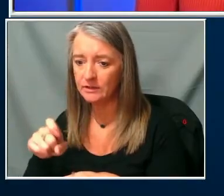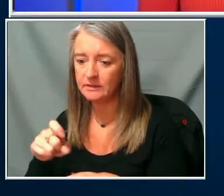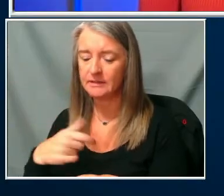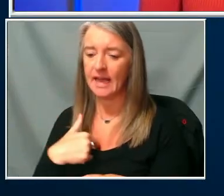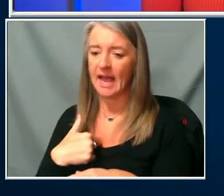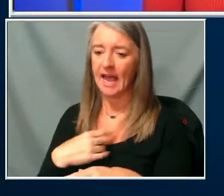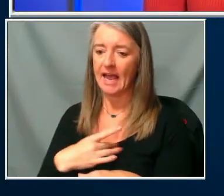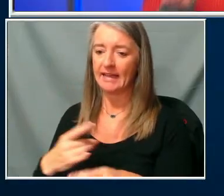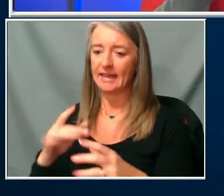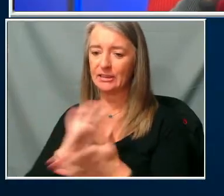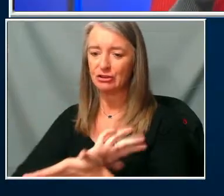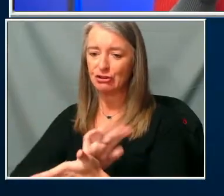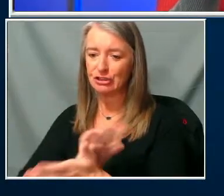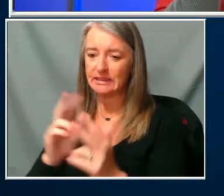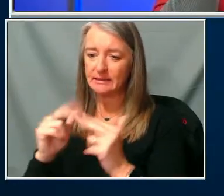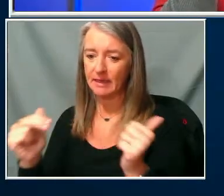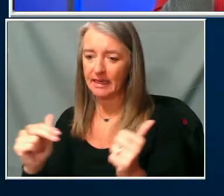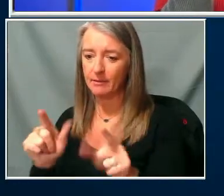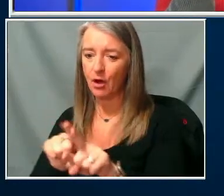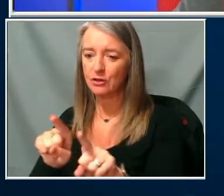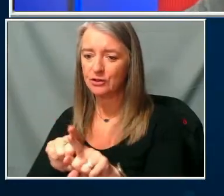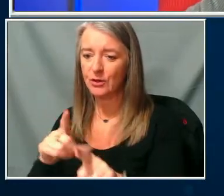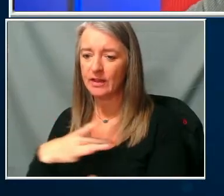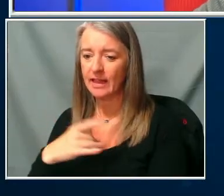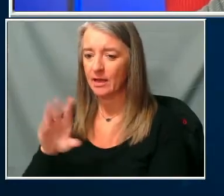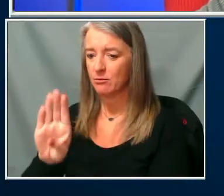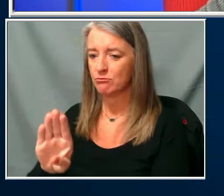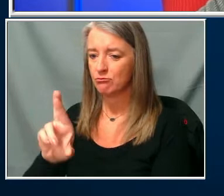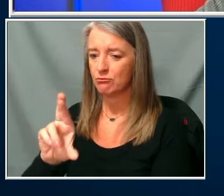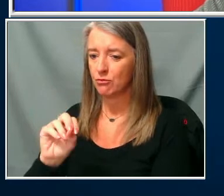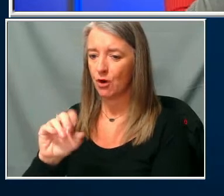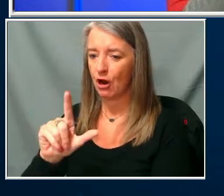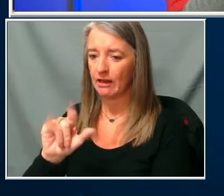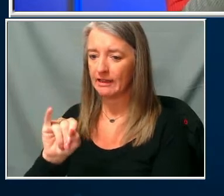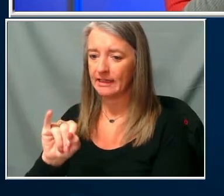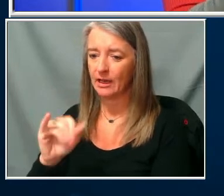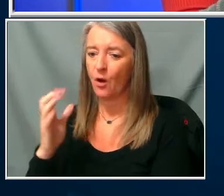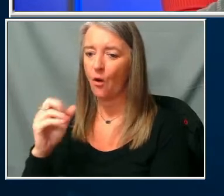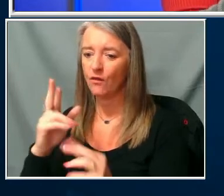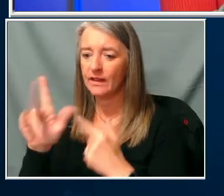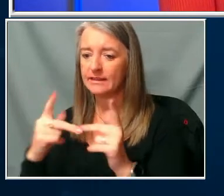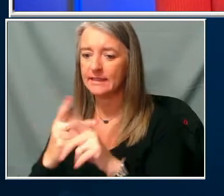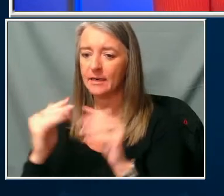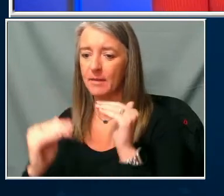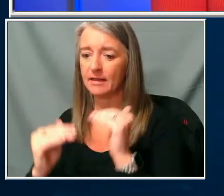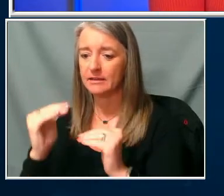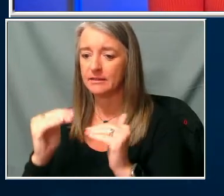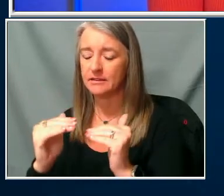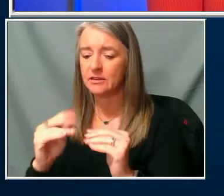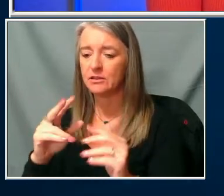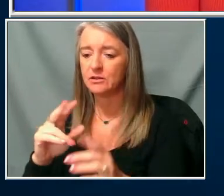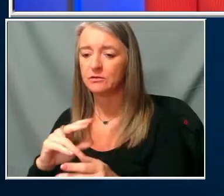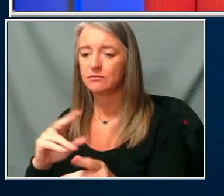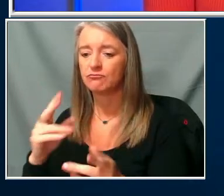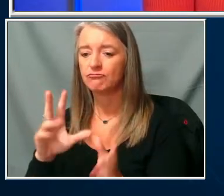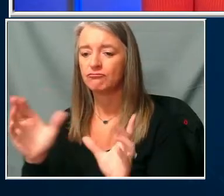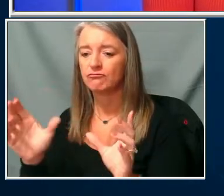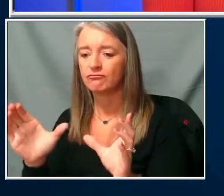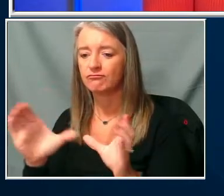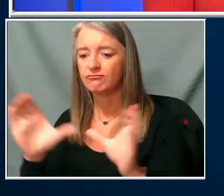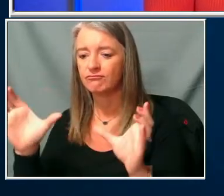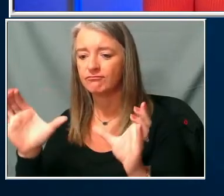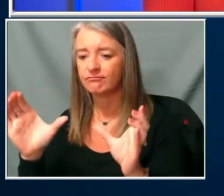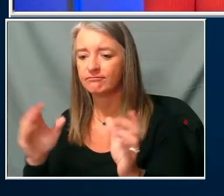but I also like broccoli. So, hopefully that's some type of balance. Okay, I want to ask you, you're a registered dietitian and on top of that, a